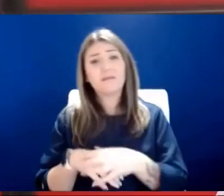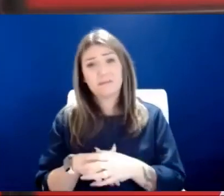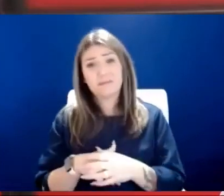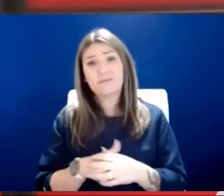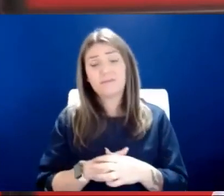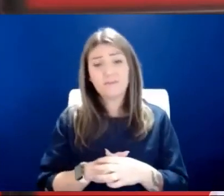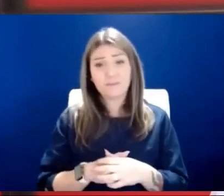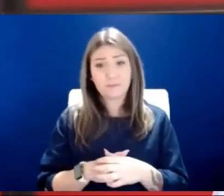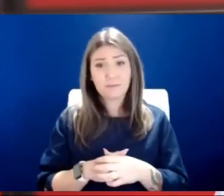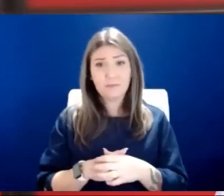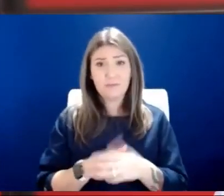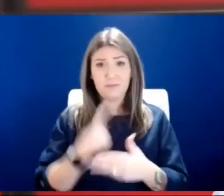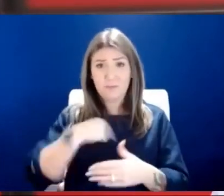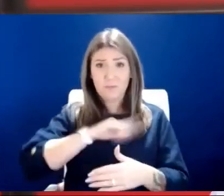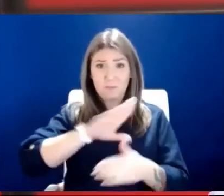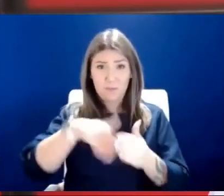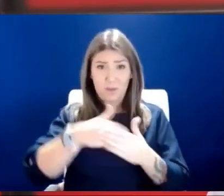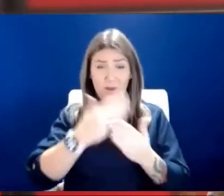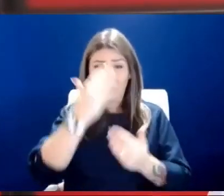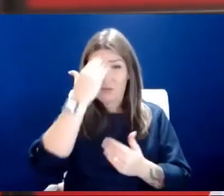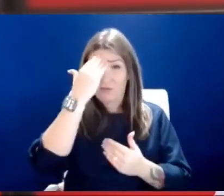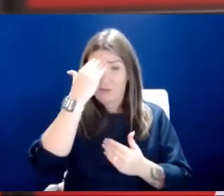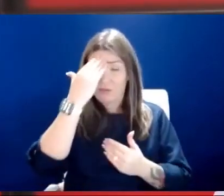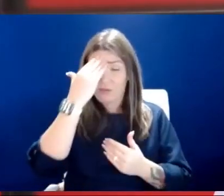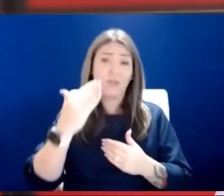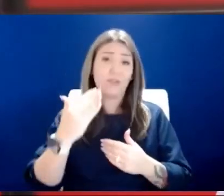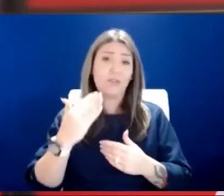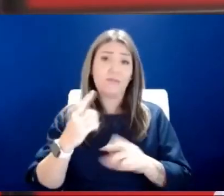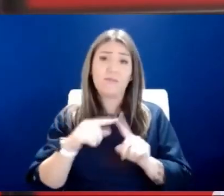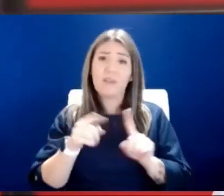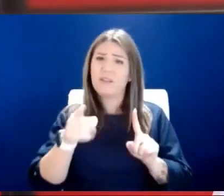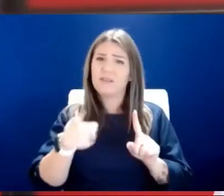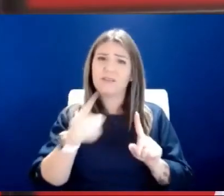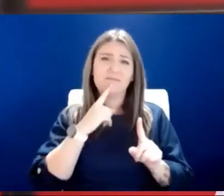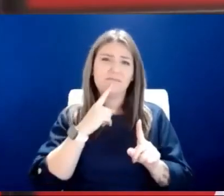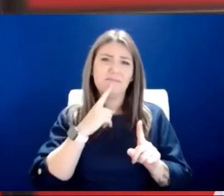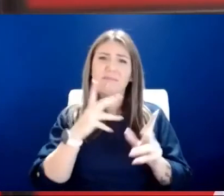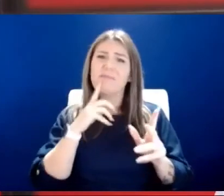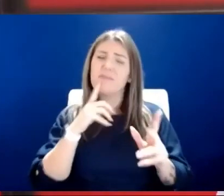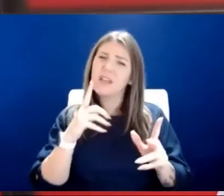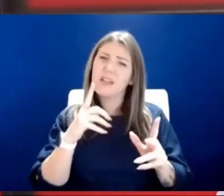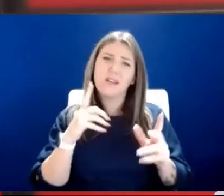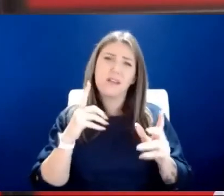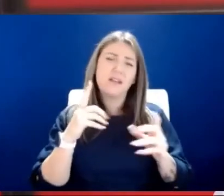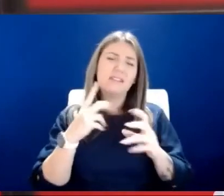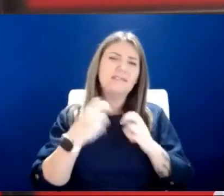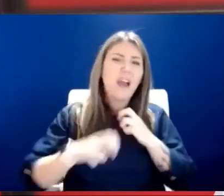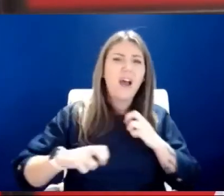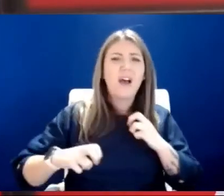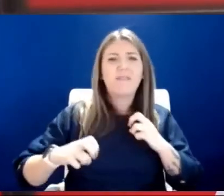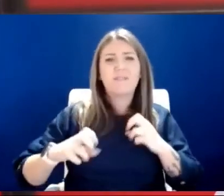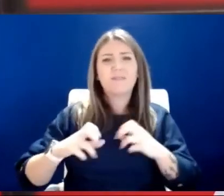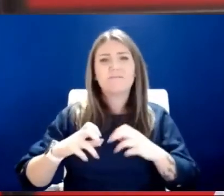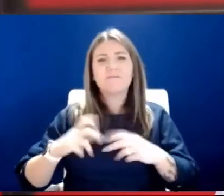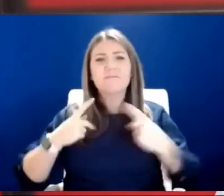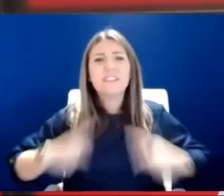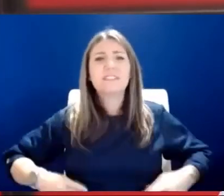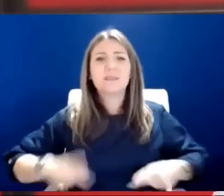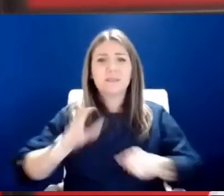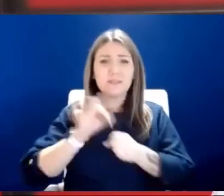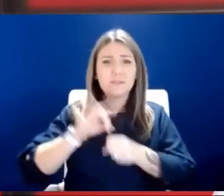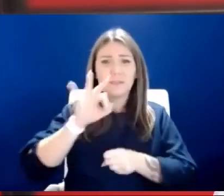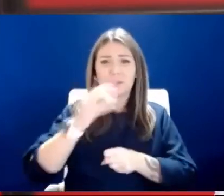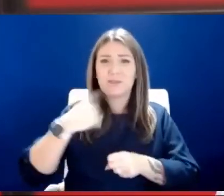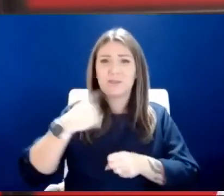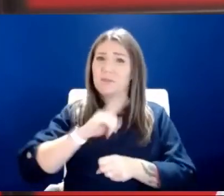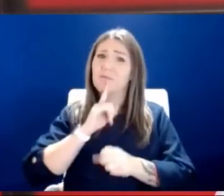we all knew. So he's been tough, not only physically but spiritually, and we admire him. Gary, we thank you